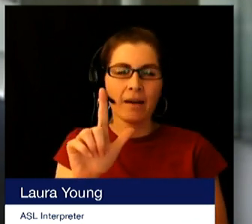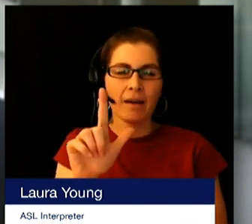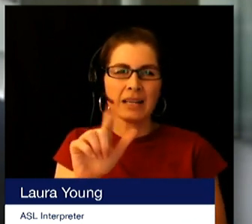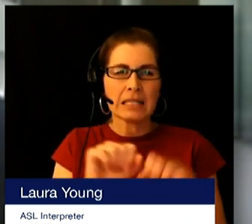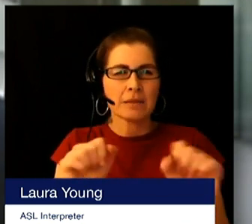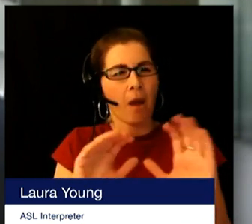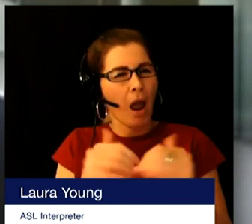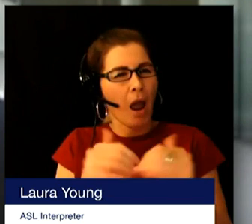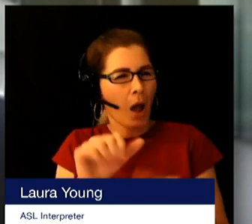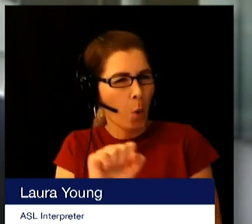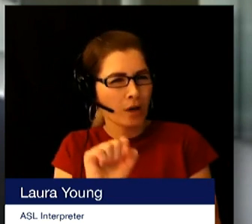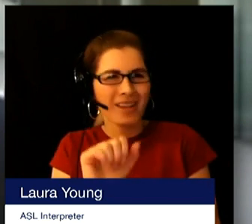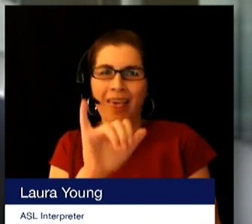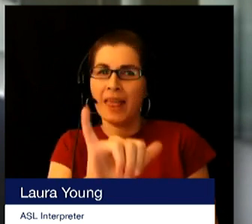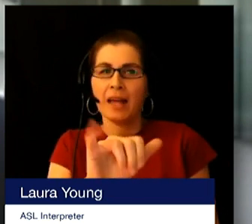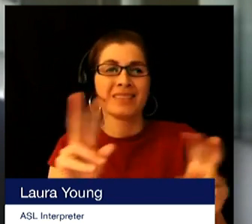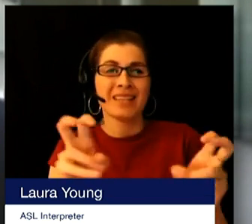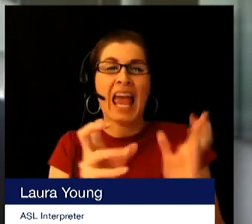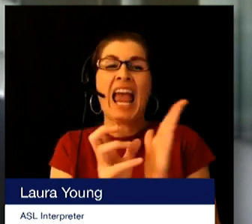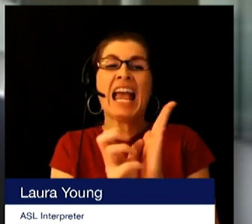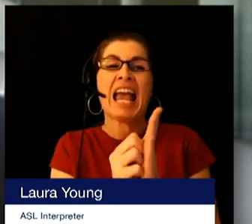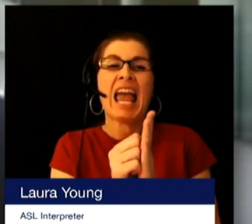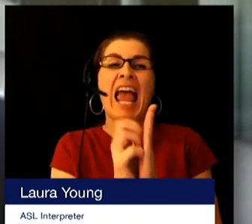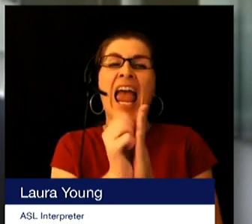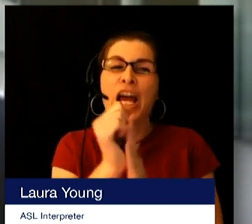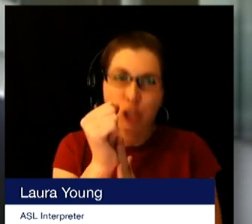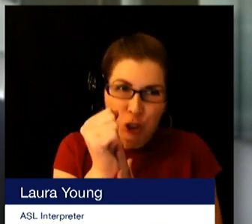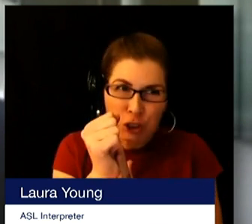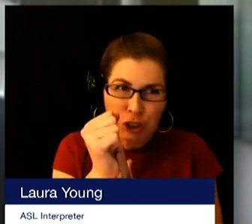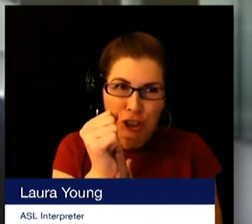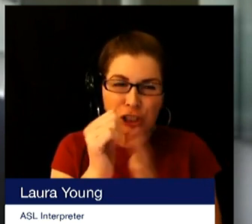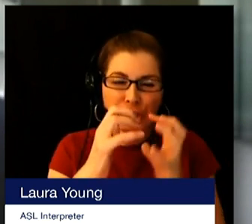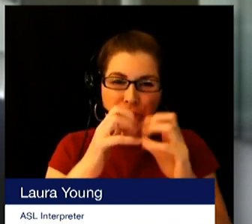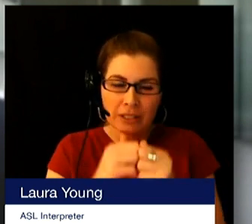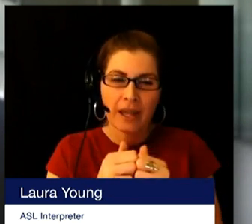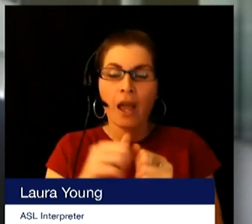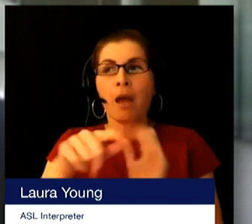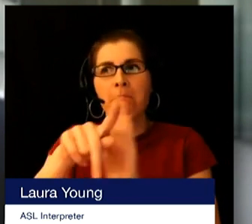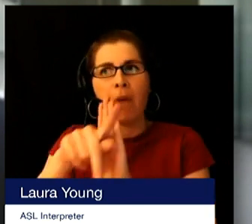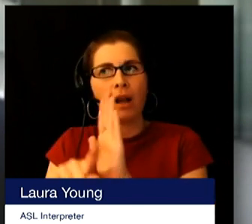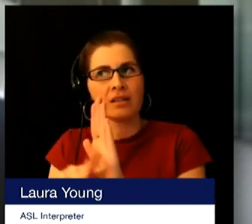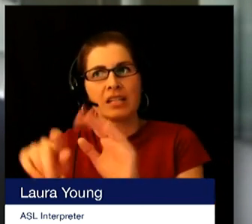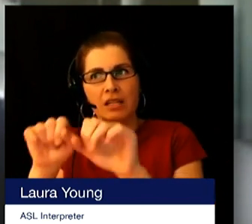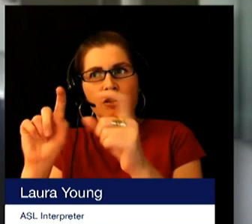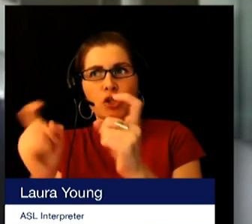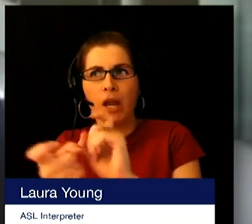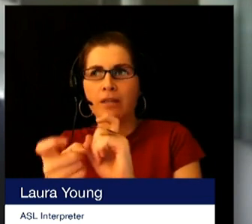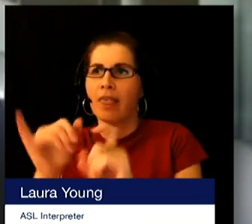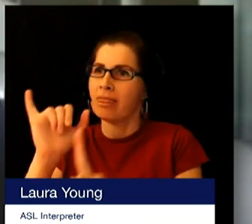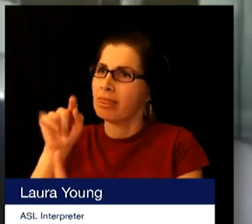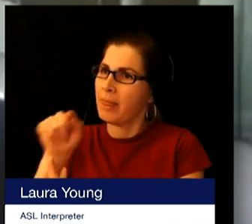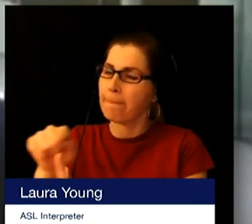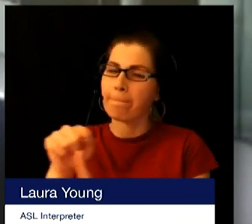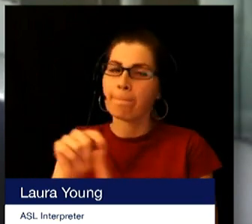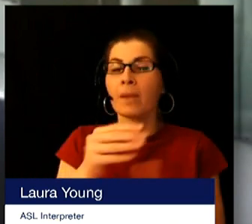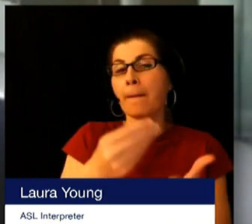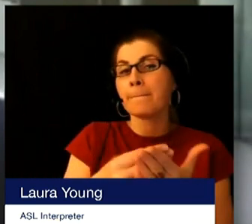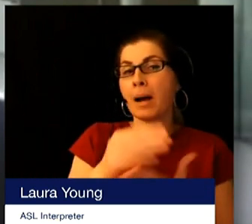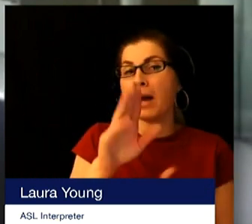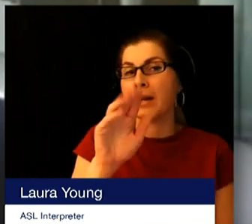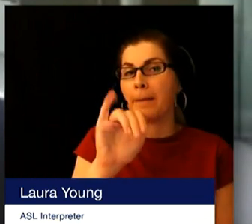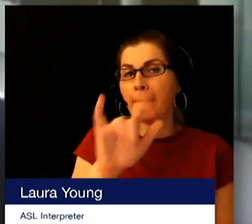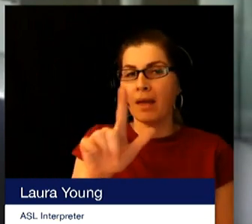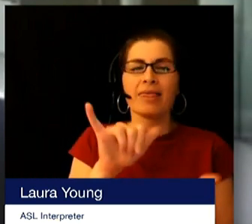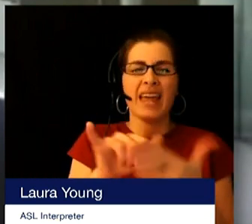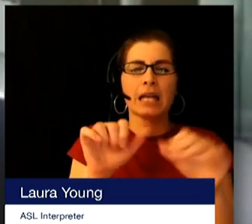heart of the criminal justice system in this country, and how systemic policy change is the only way to address it. Money bail is a system,